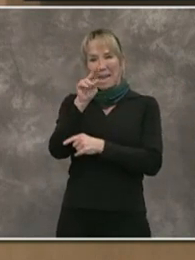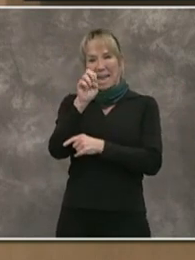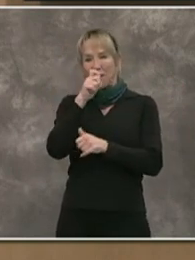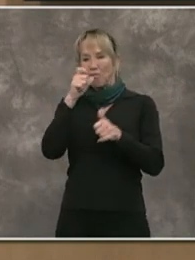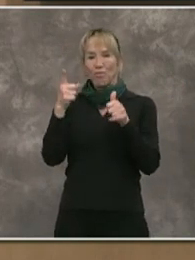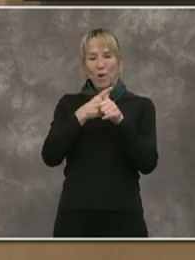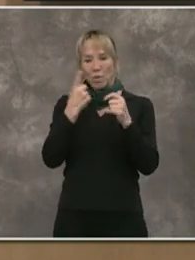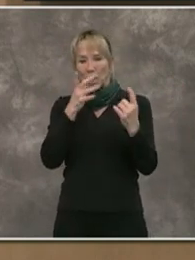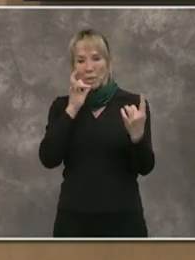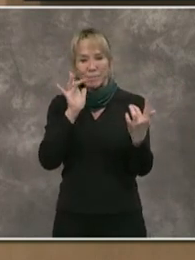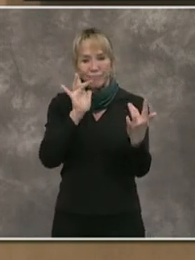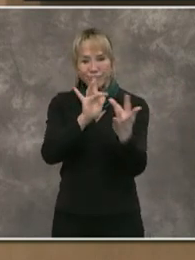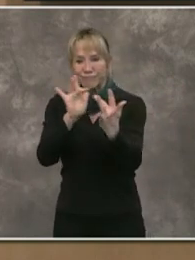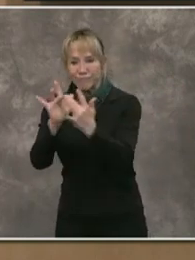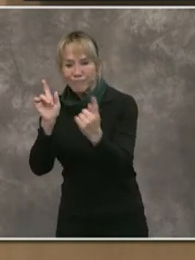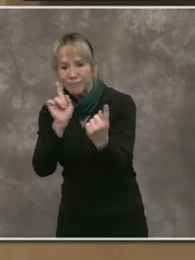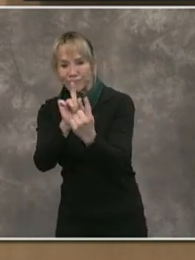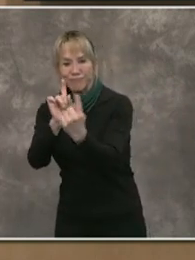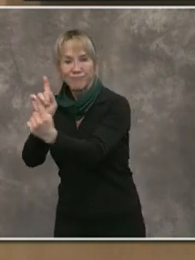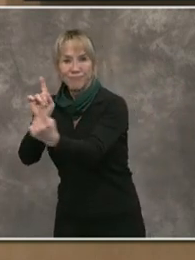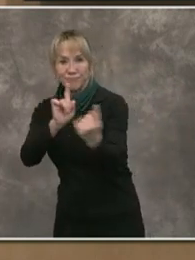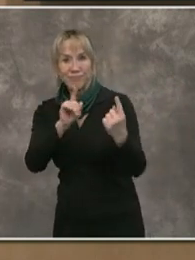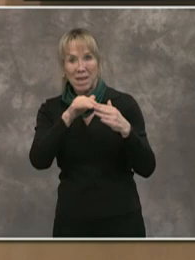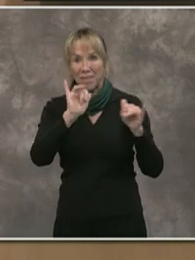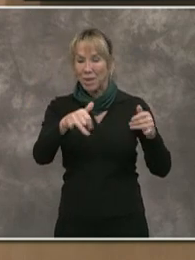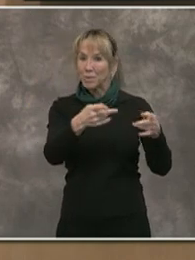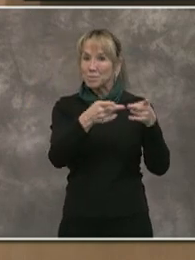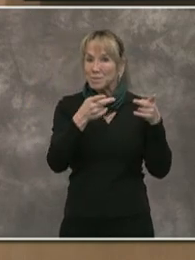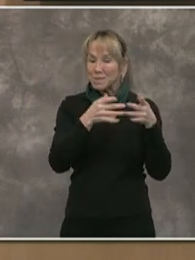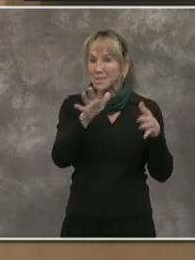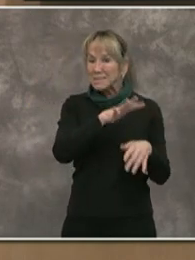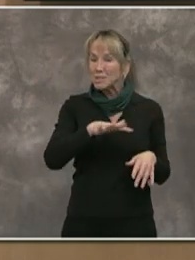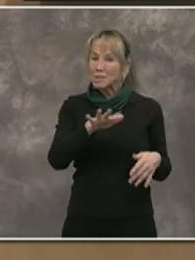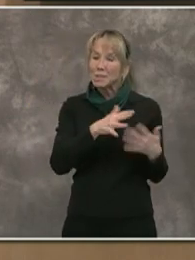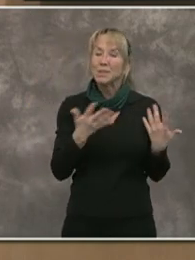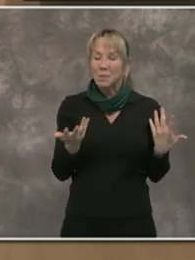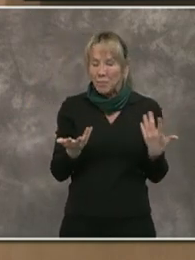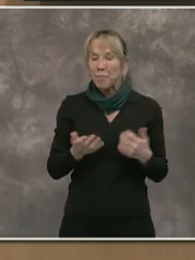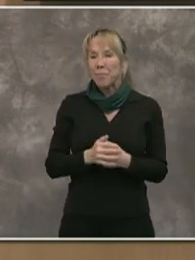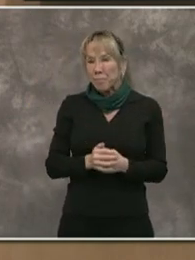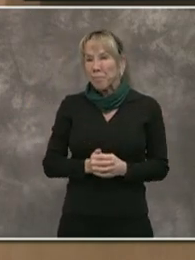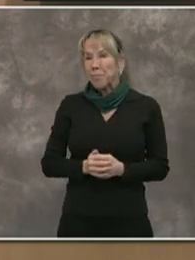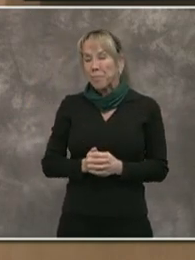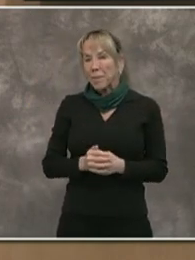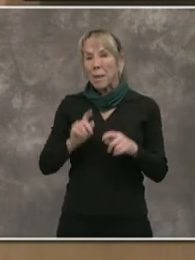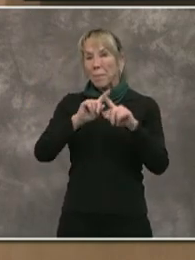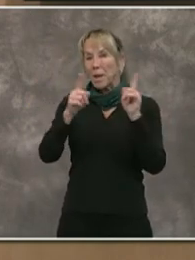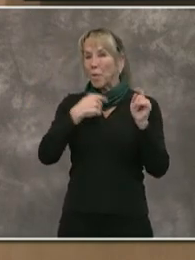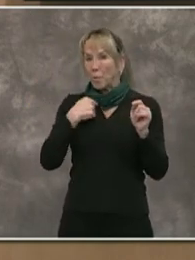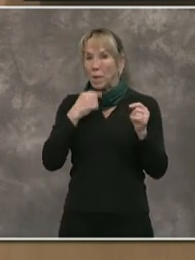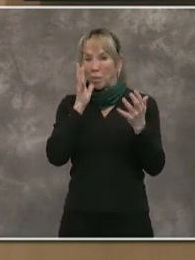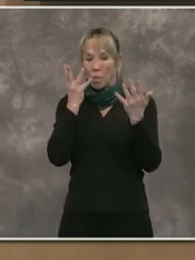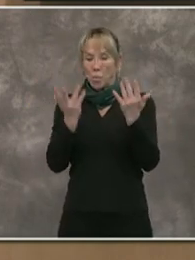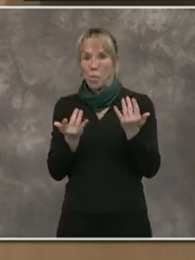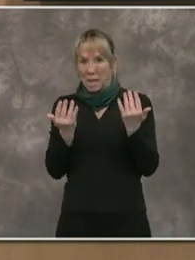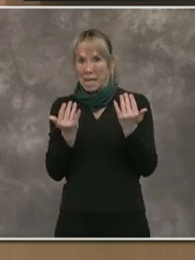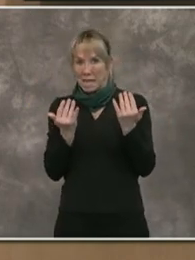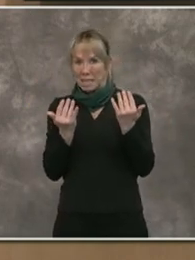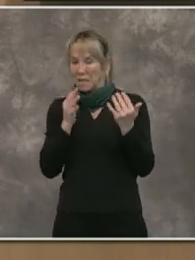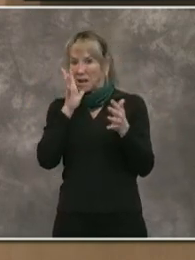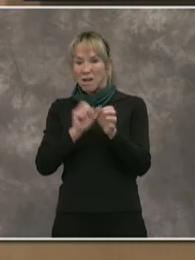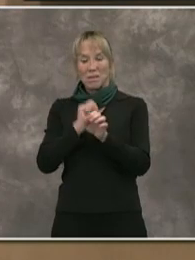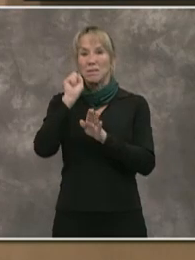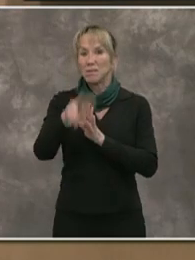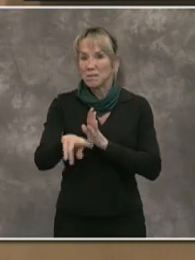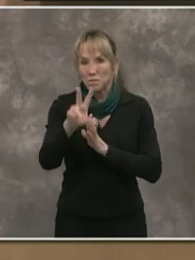think that one of the things that may be holding us back from doing it much more widely is that 80% of the